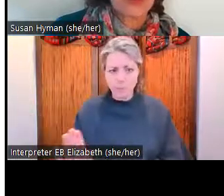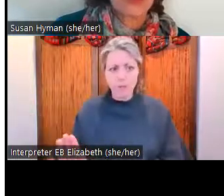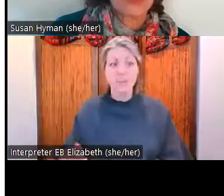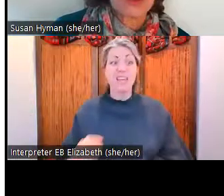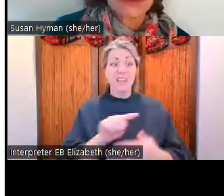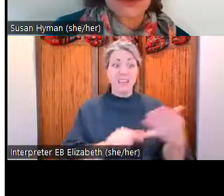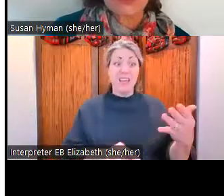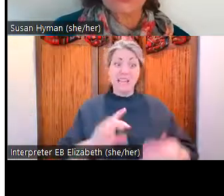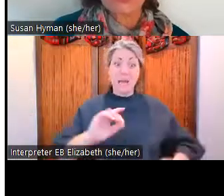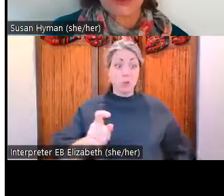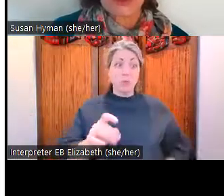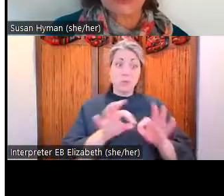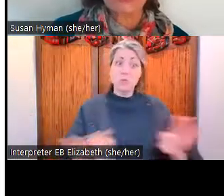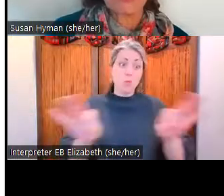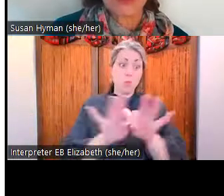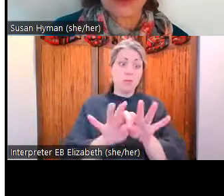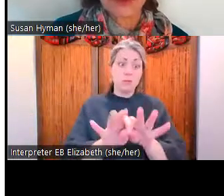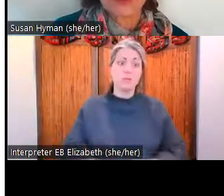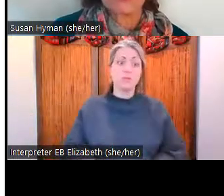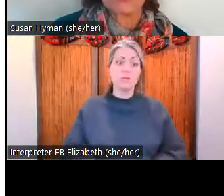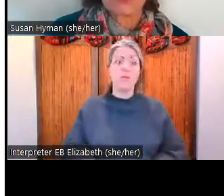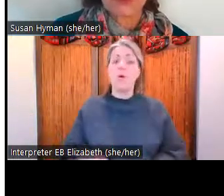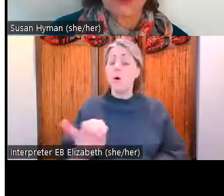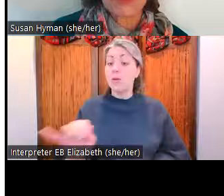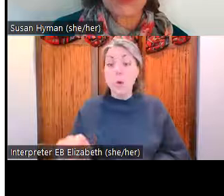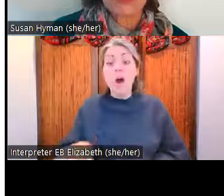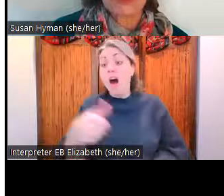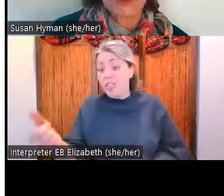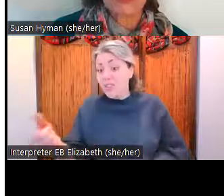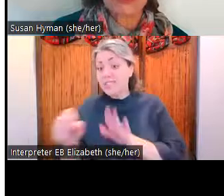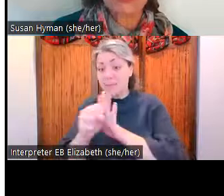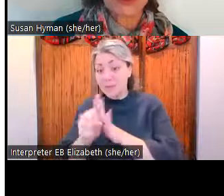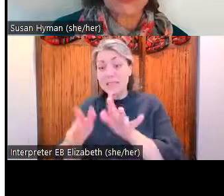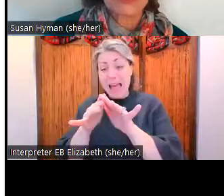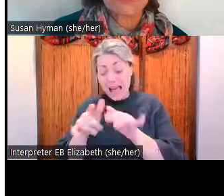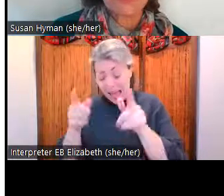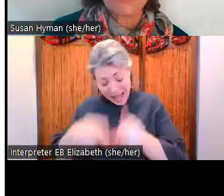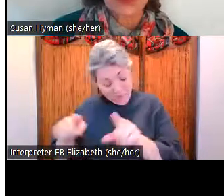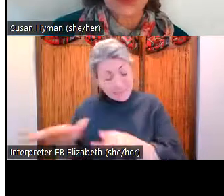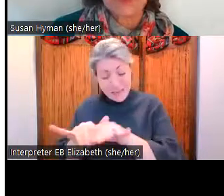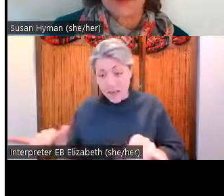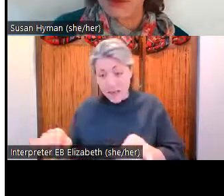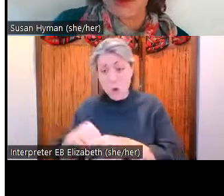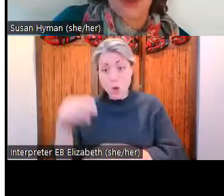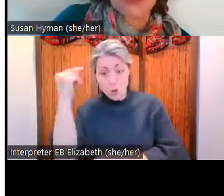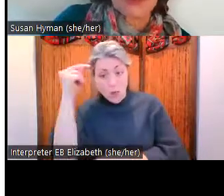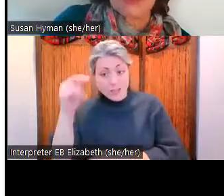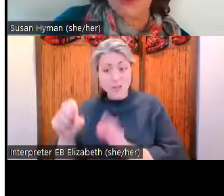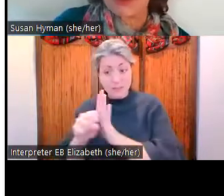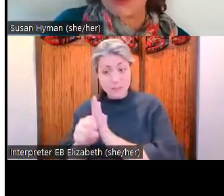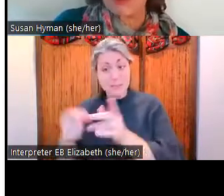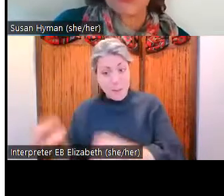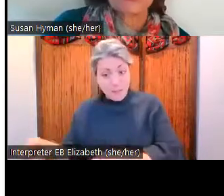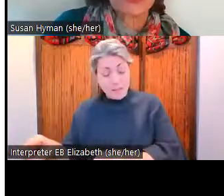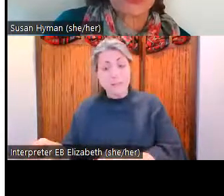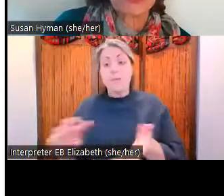there also is a high comorbidity of other symptoms that are neurologically based. which is why it's so